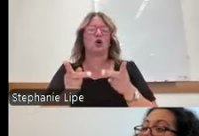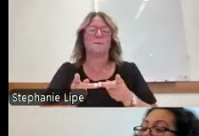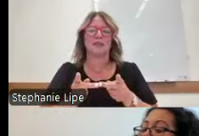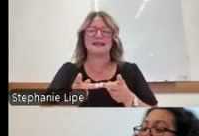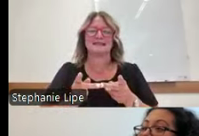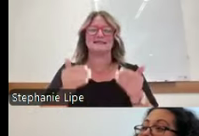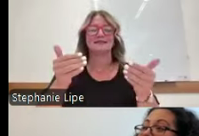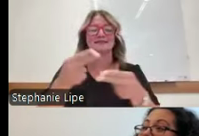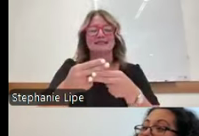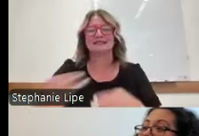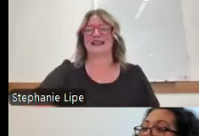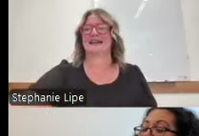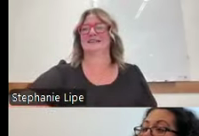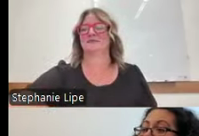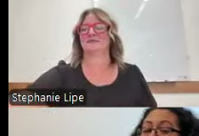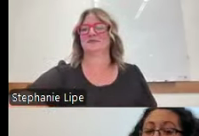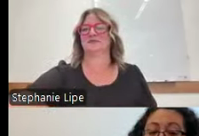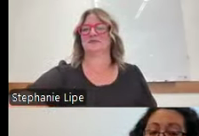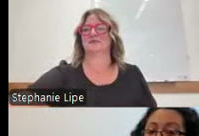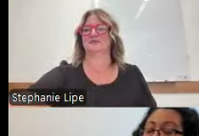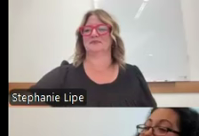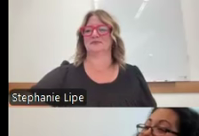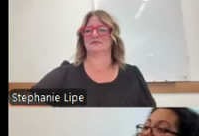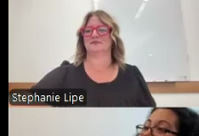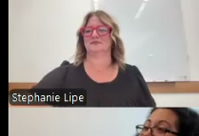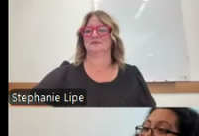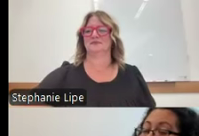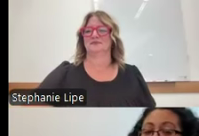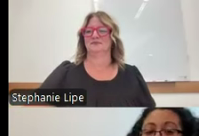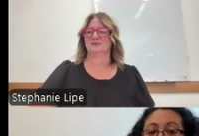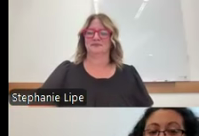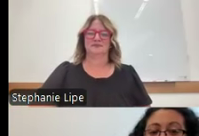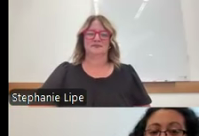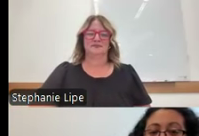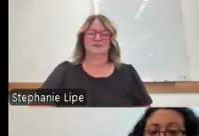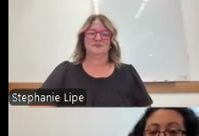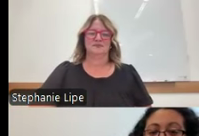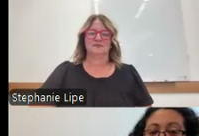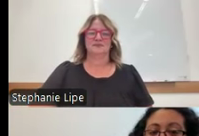Really, the dedication and the loyal workplace that they can provide. Next slide, please.